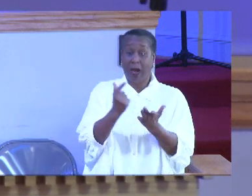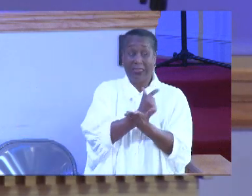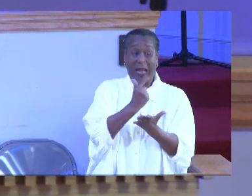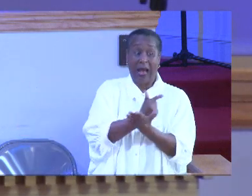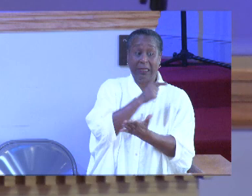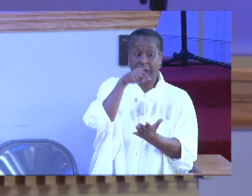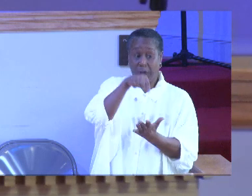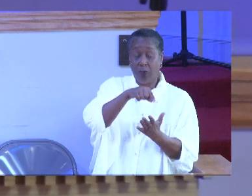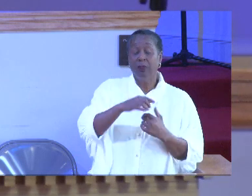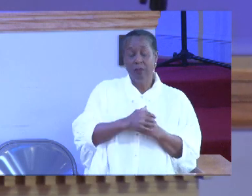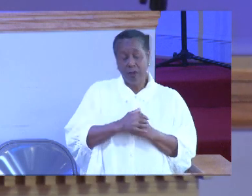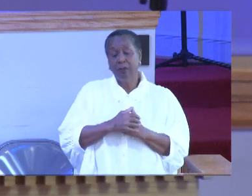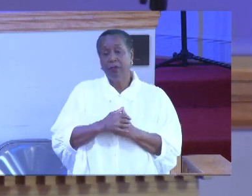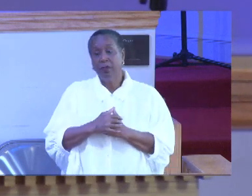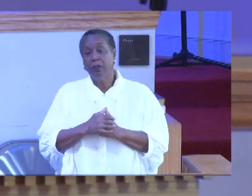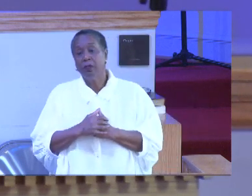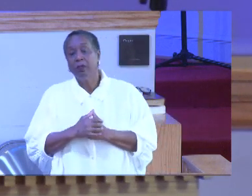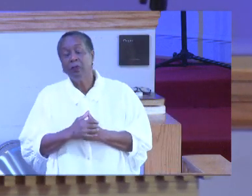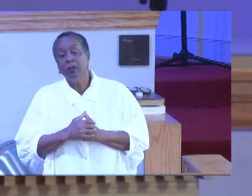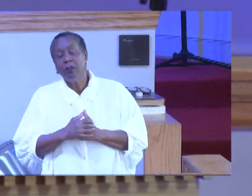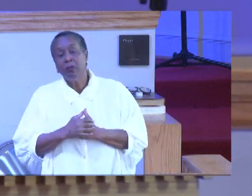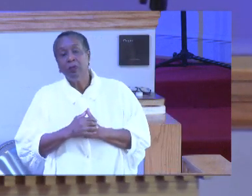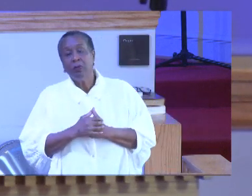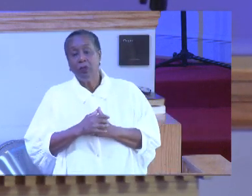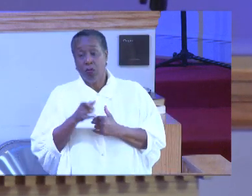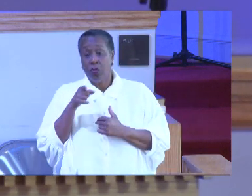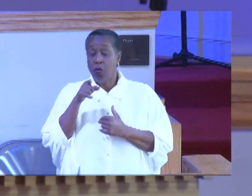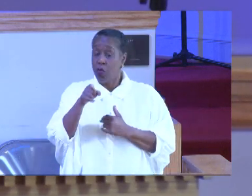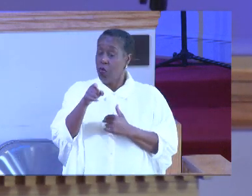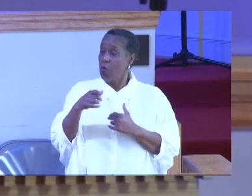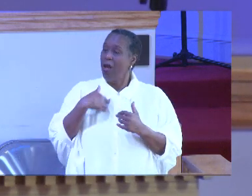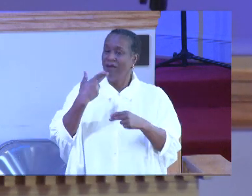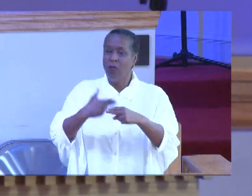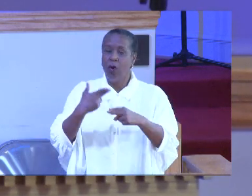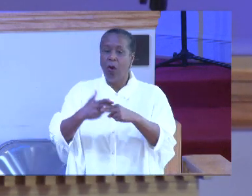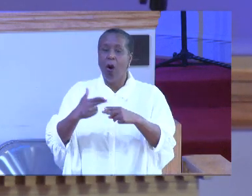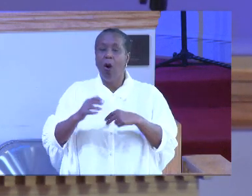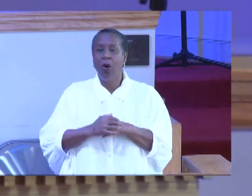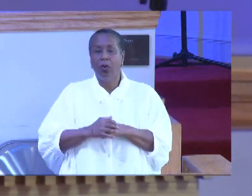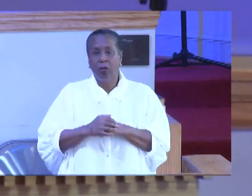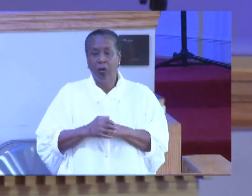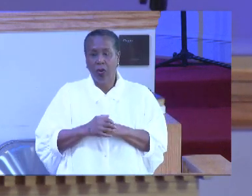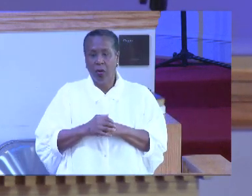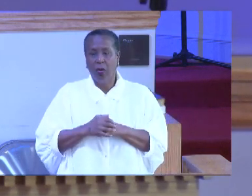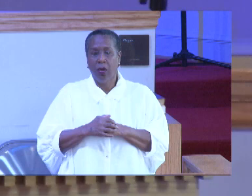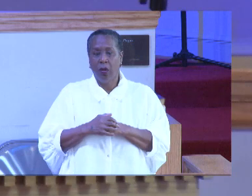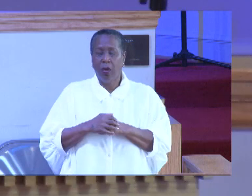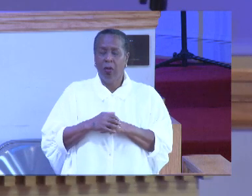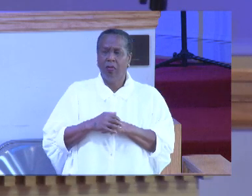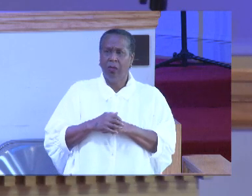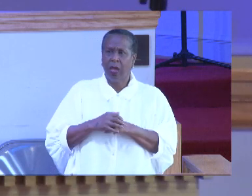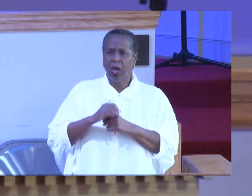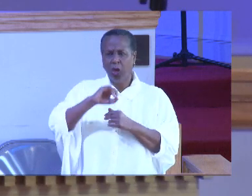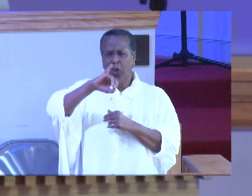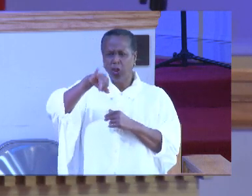other gospels, where you have what we call the Johannine Pentecost. This has to